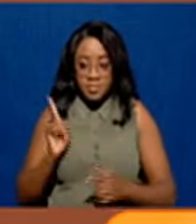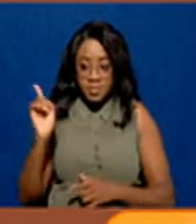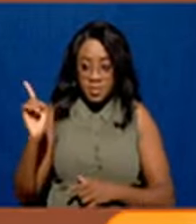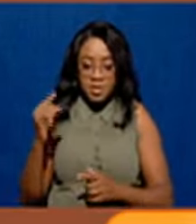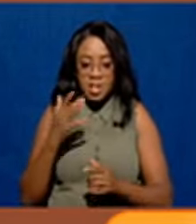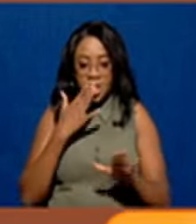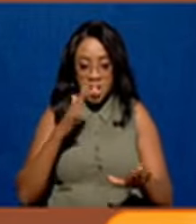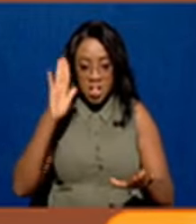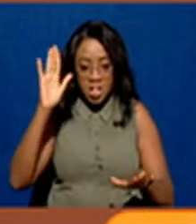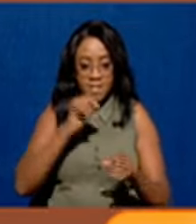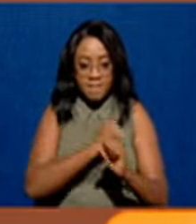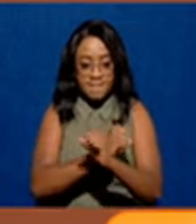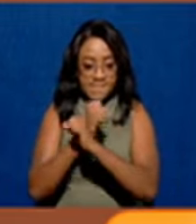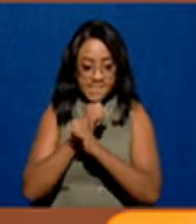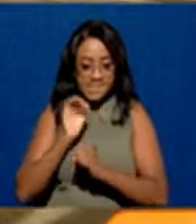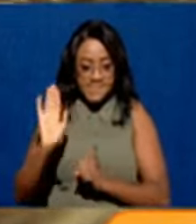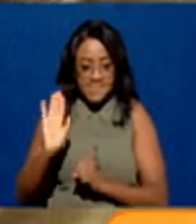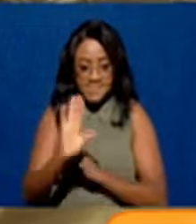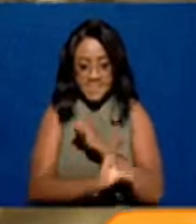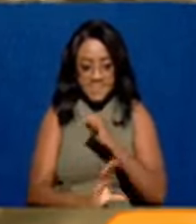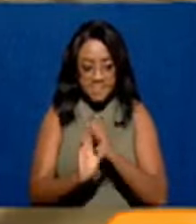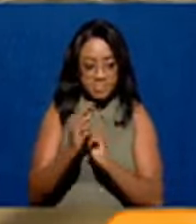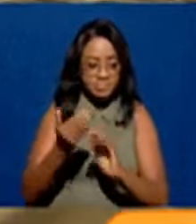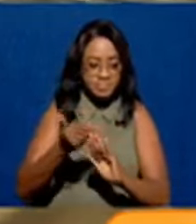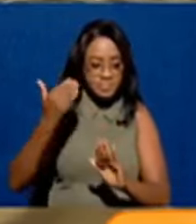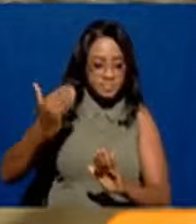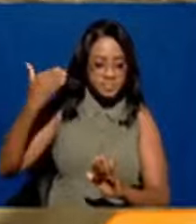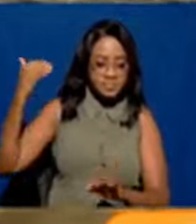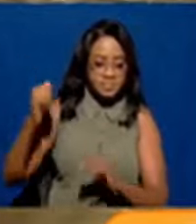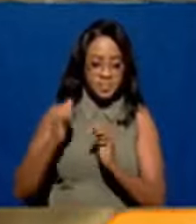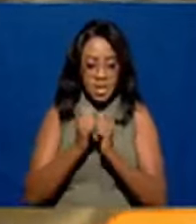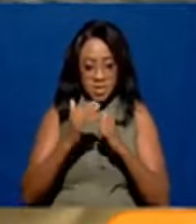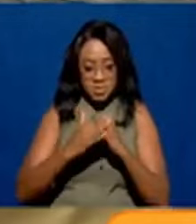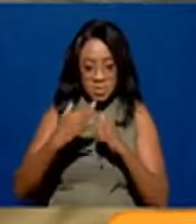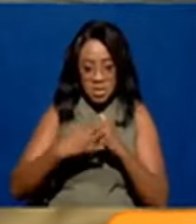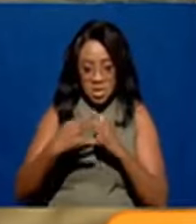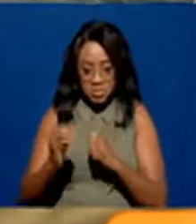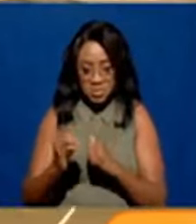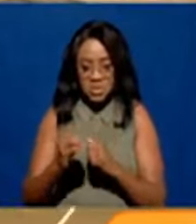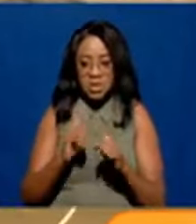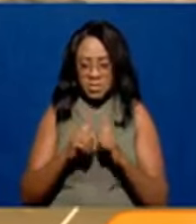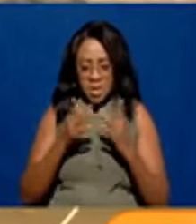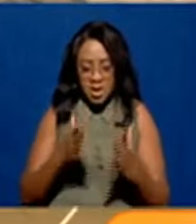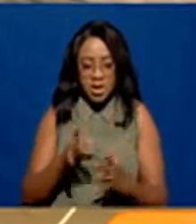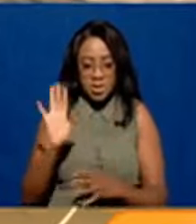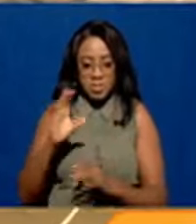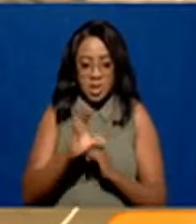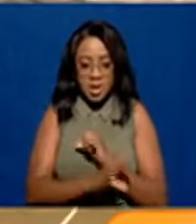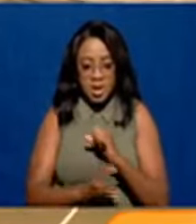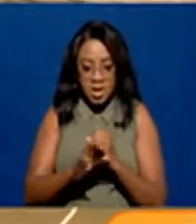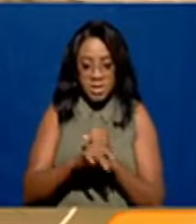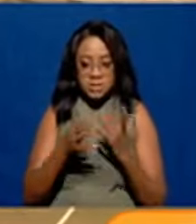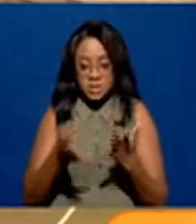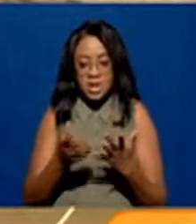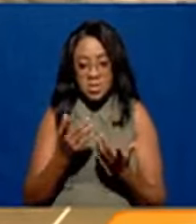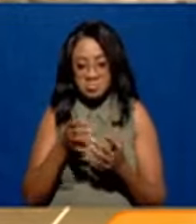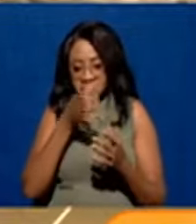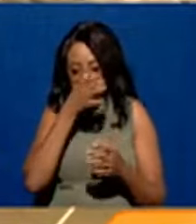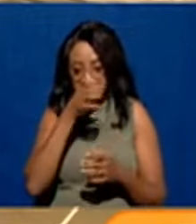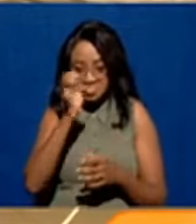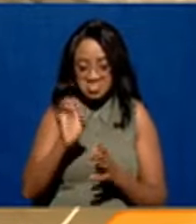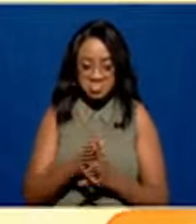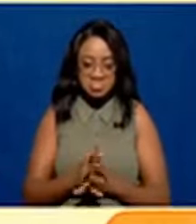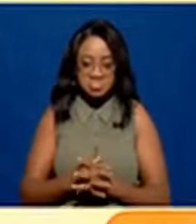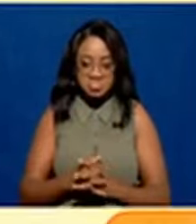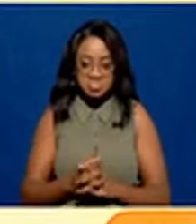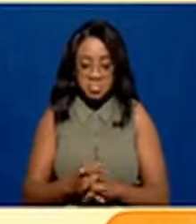an oath to protect his country back in the 1980s, now has his country turn its back on him. For